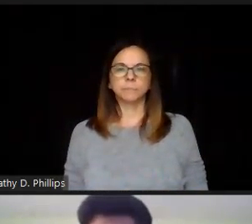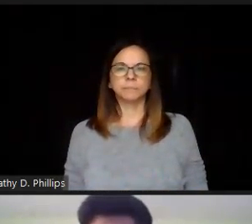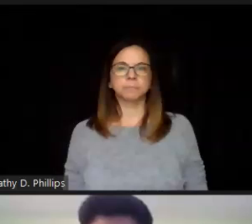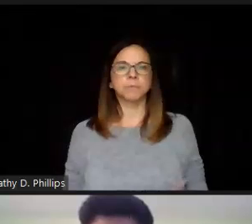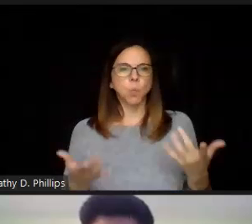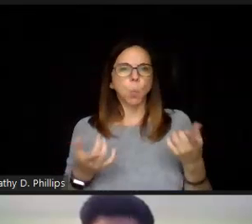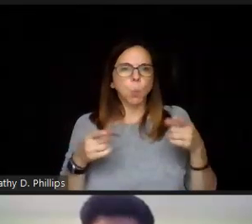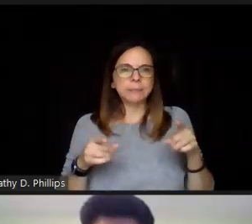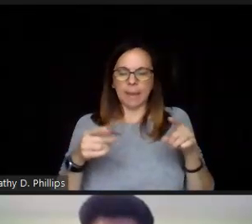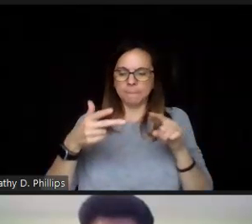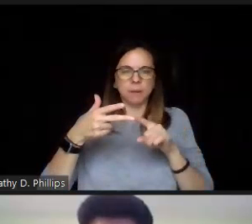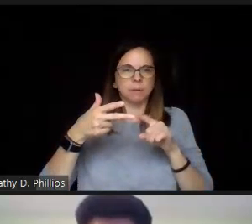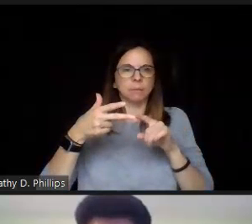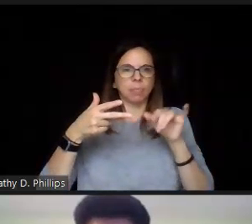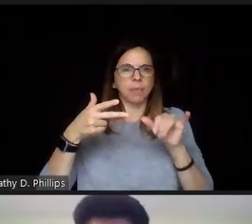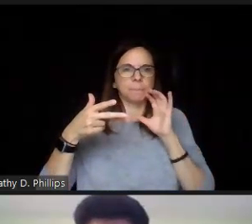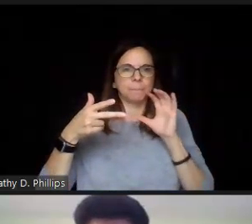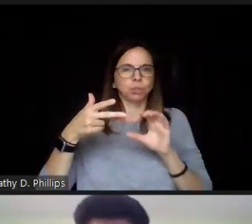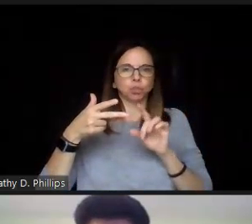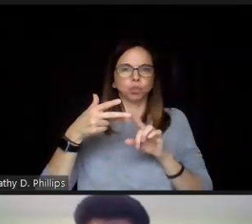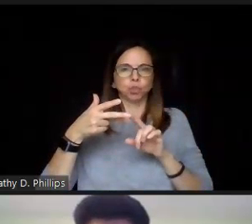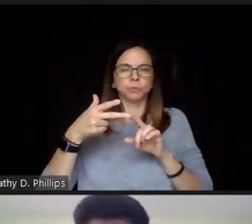What's happening in that picture?